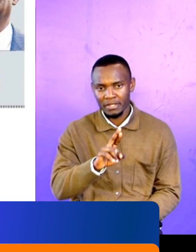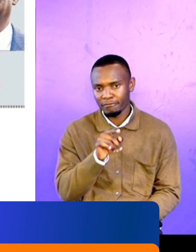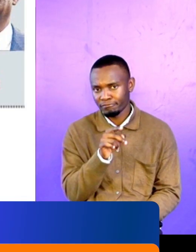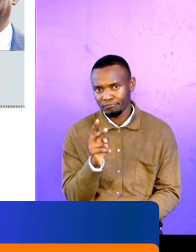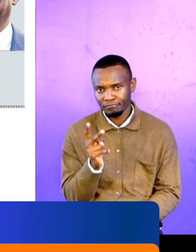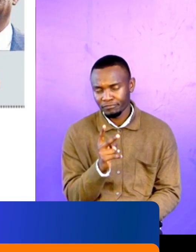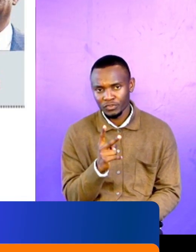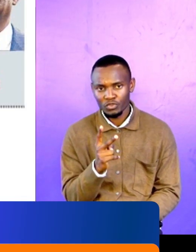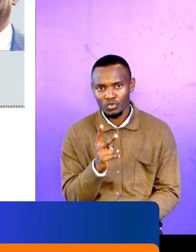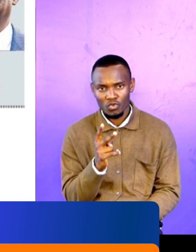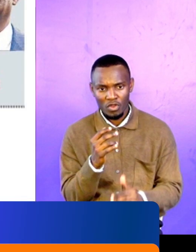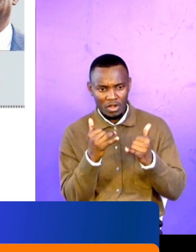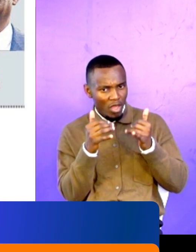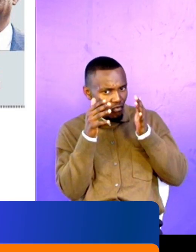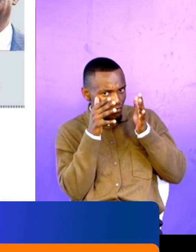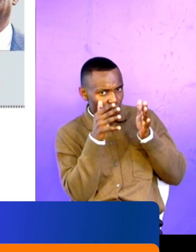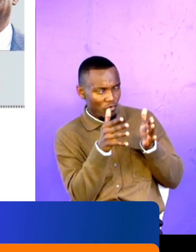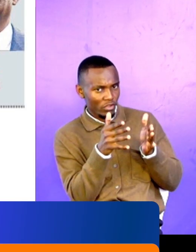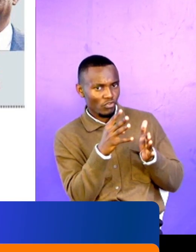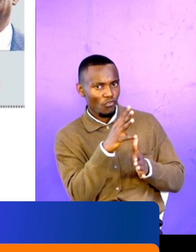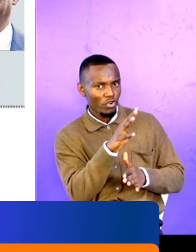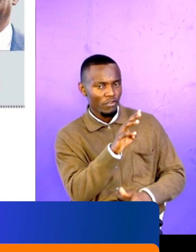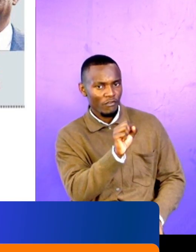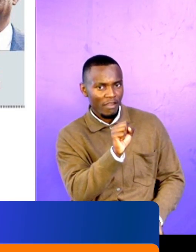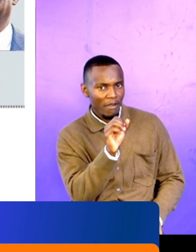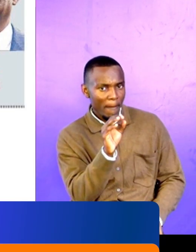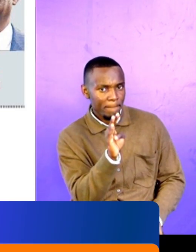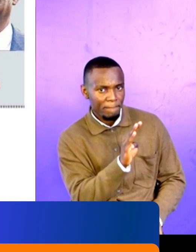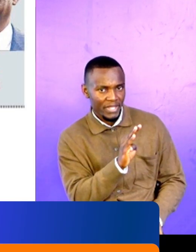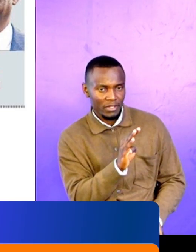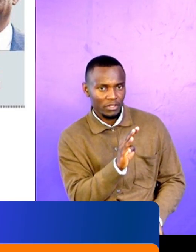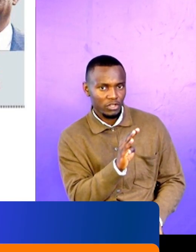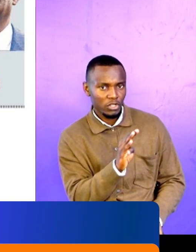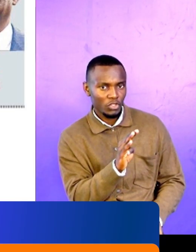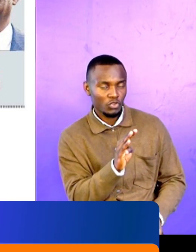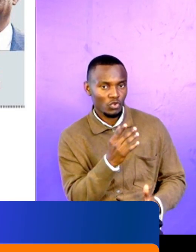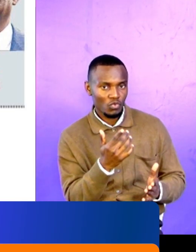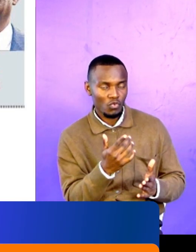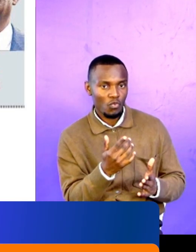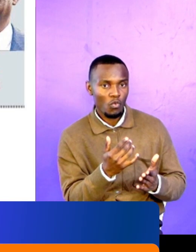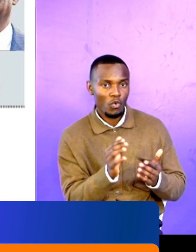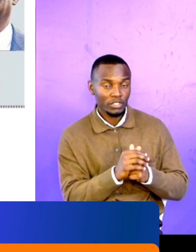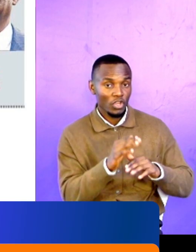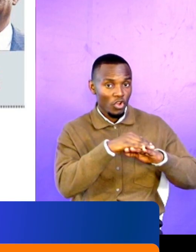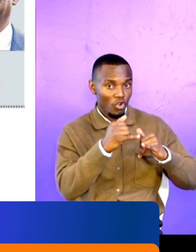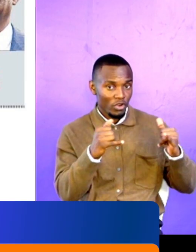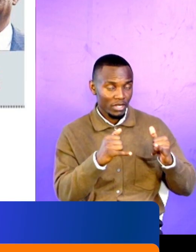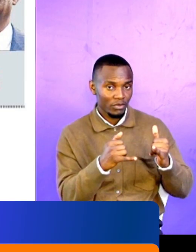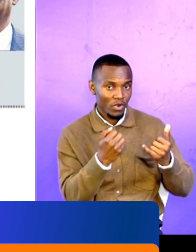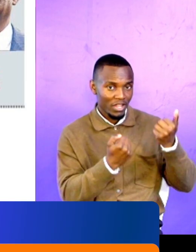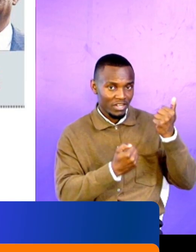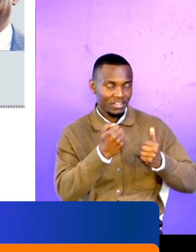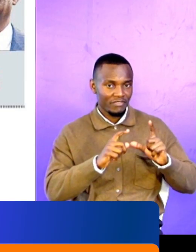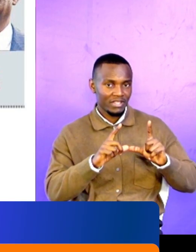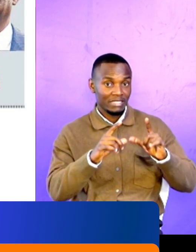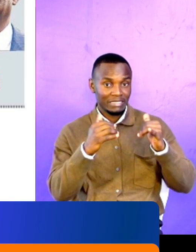Kandi, who are eyeing a 45 billion shilling smart driving licenses tender, have made an aggressive entry into